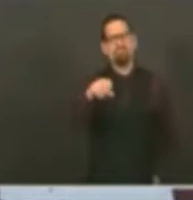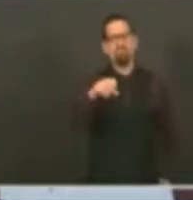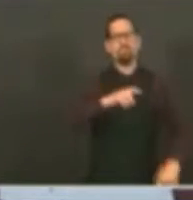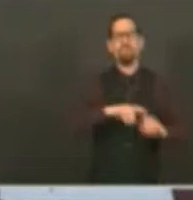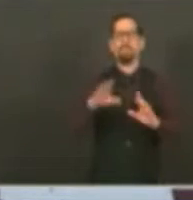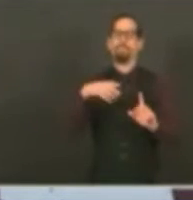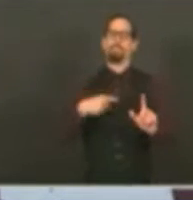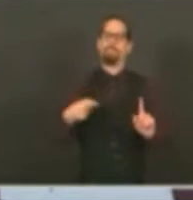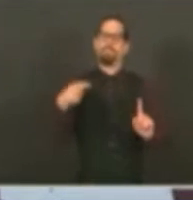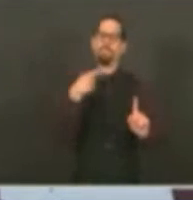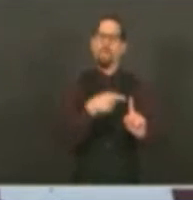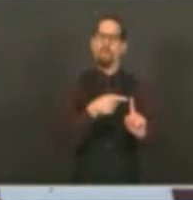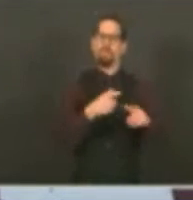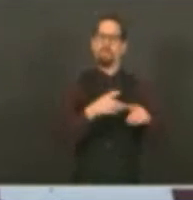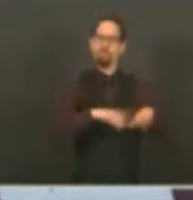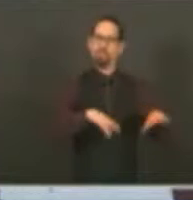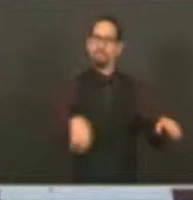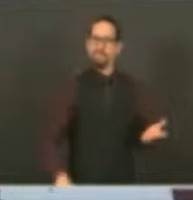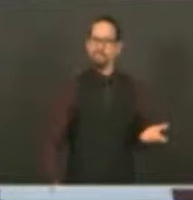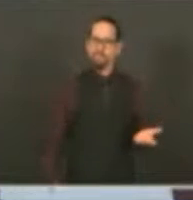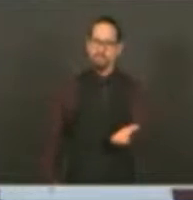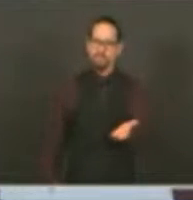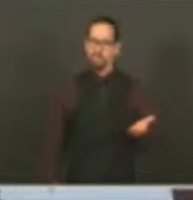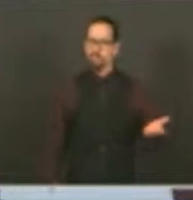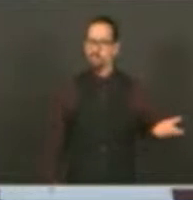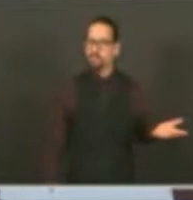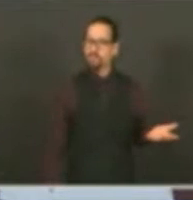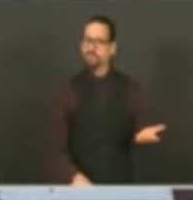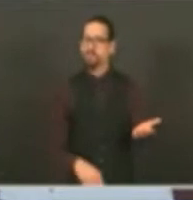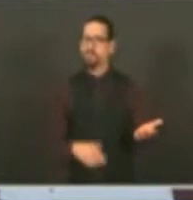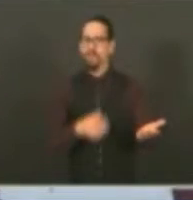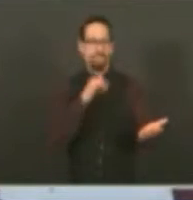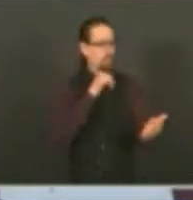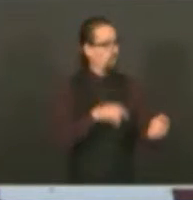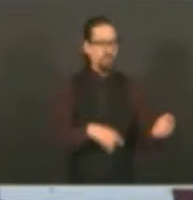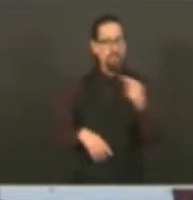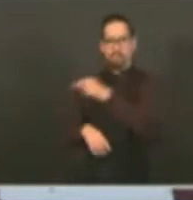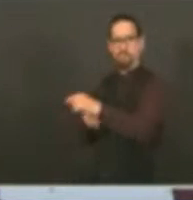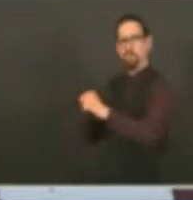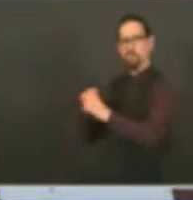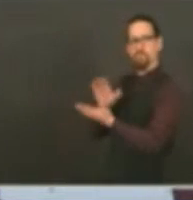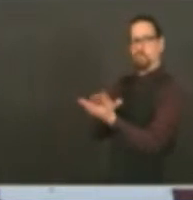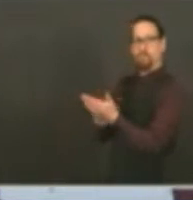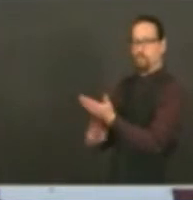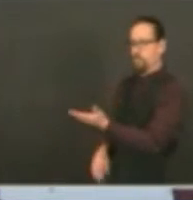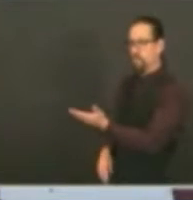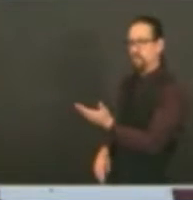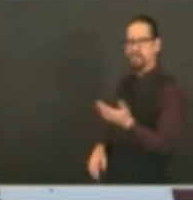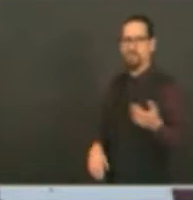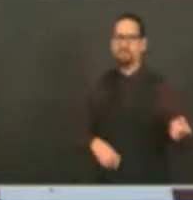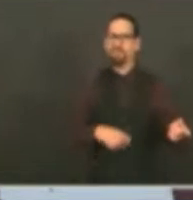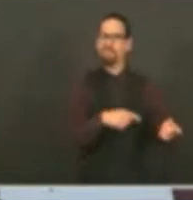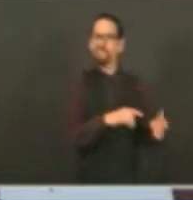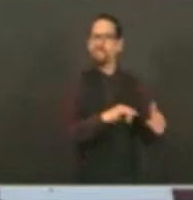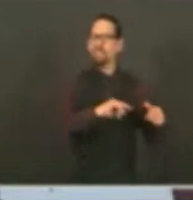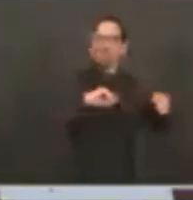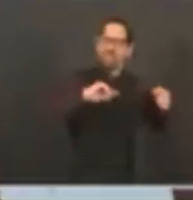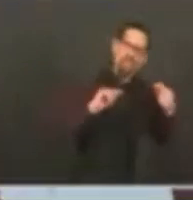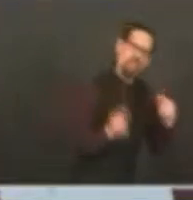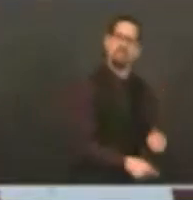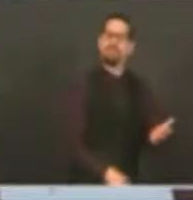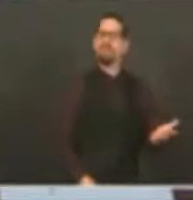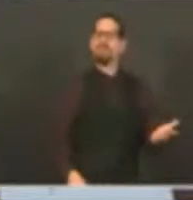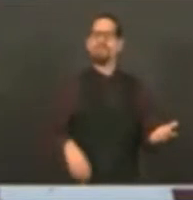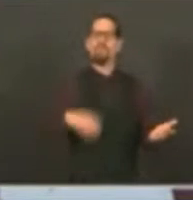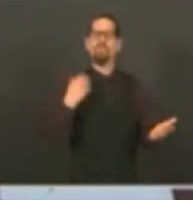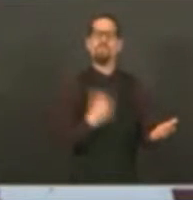by not being in school is massive, and these children in many cases are going to face like